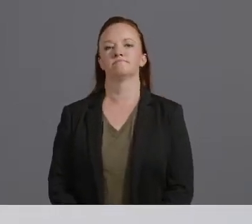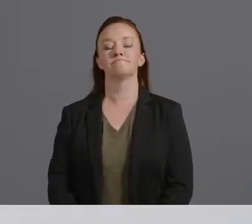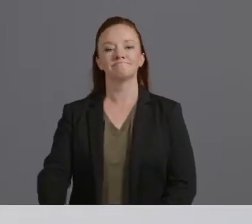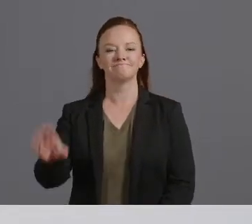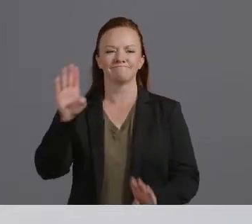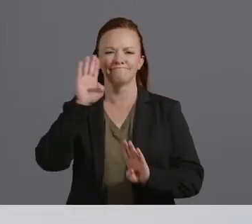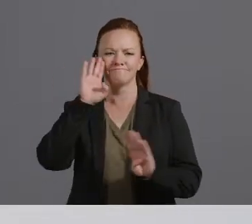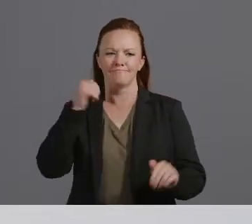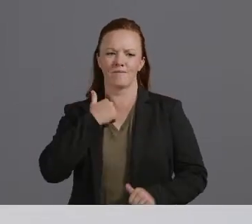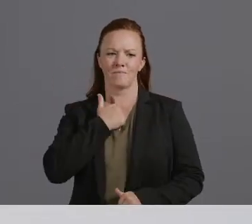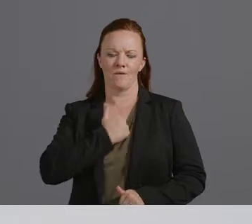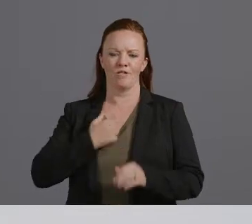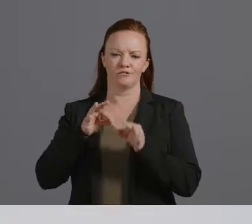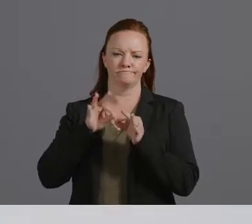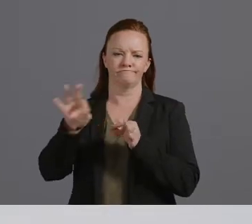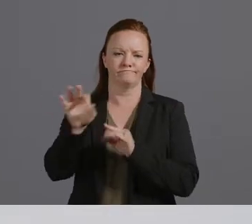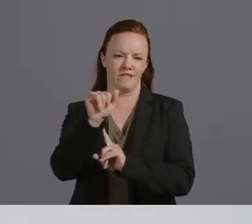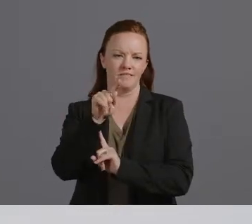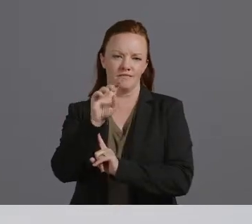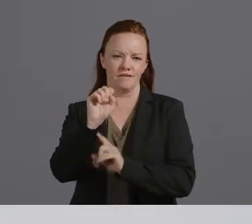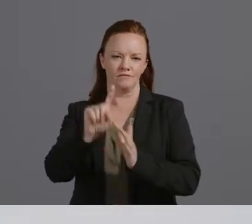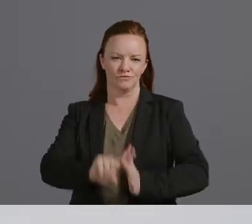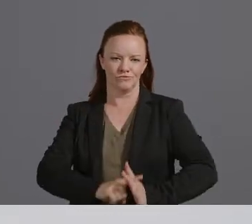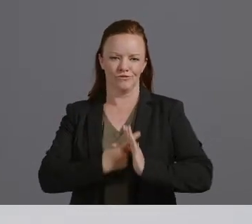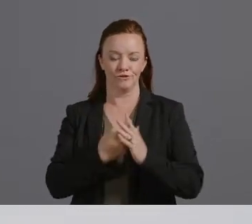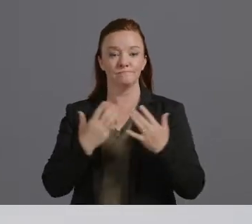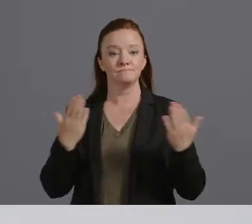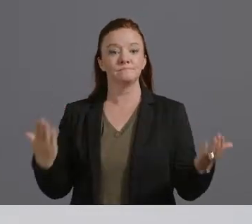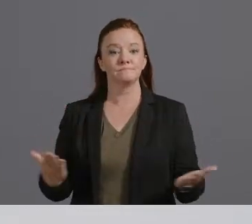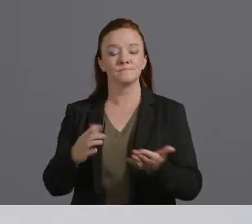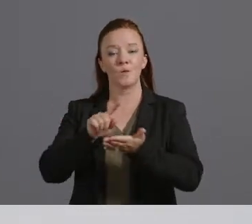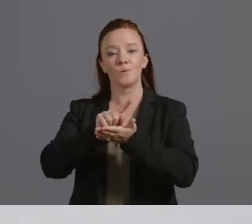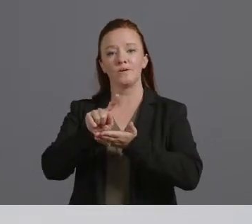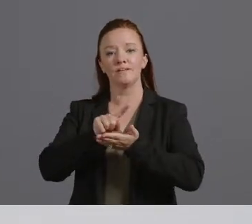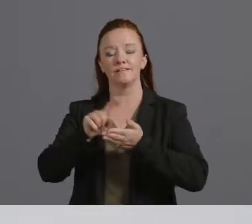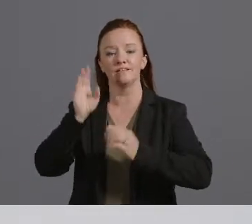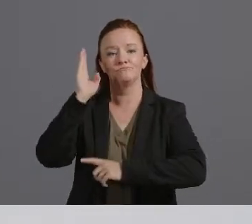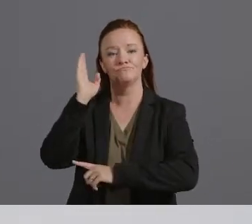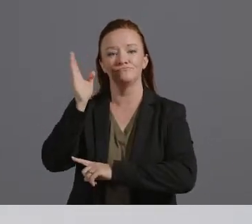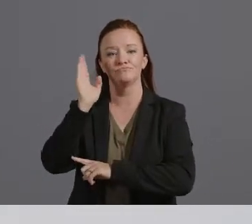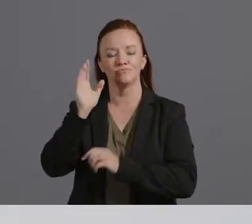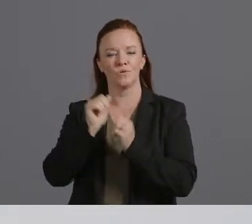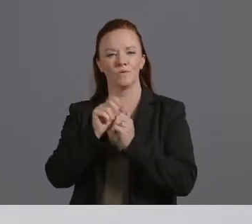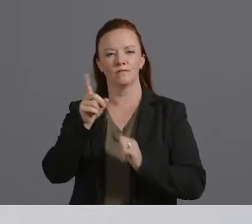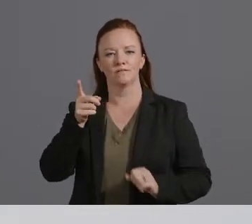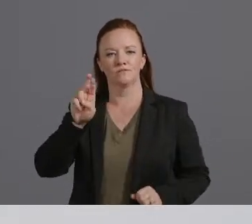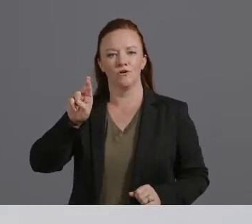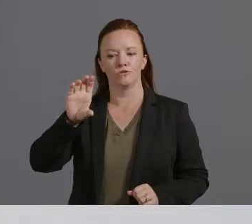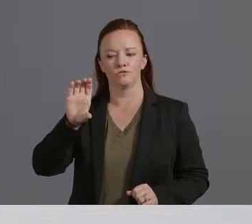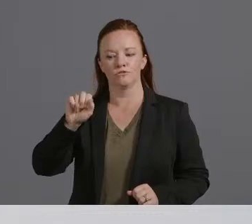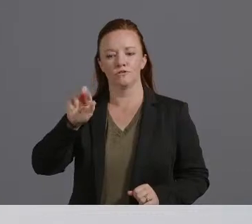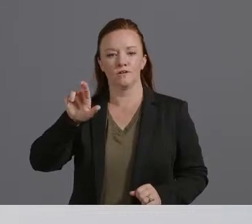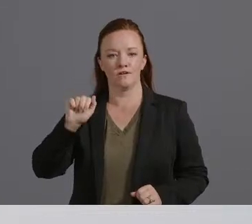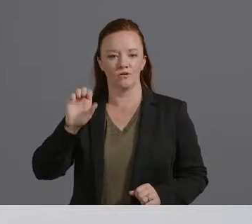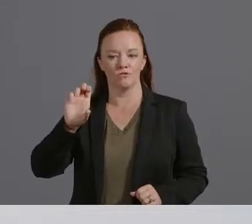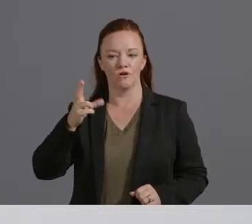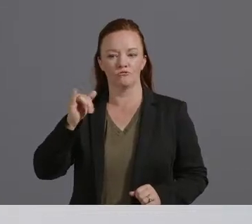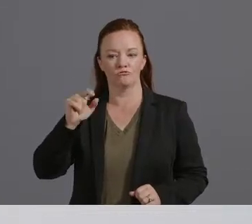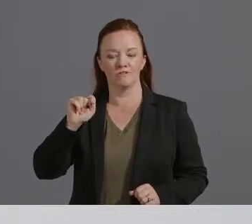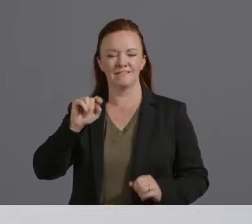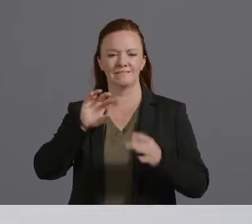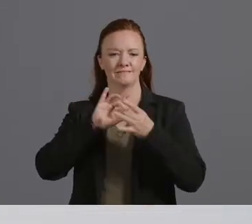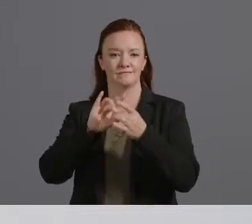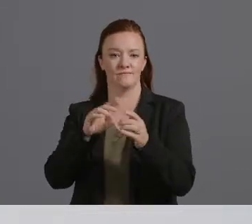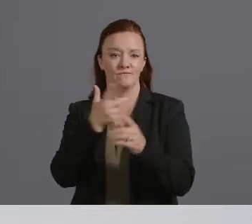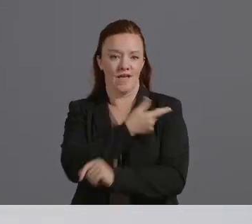Hi, everyone. We apologize for the late start. This is our weekly briefing with Dr. Cara Christ on vaccine distribution. A reminder that